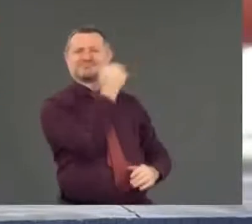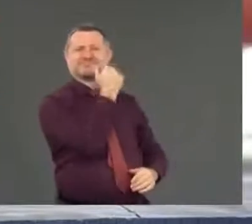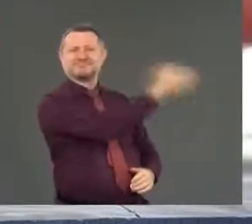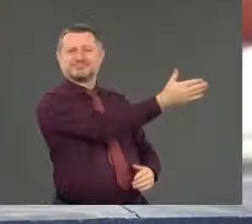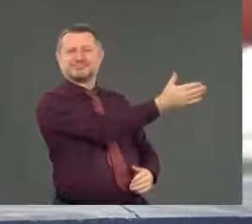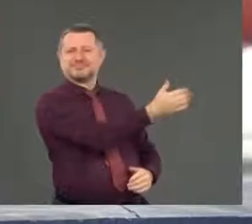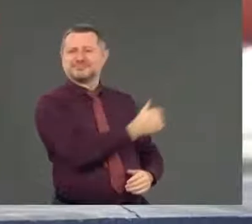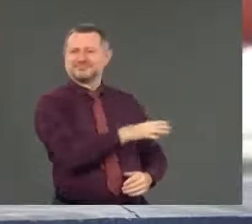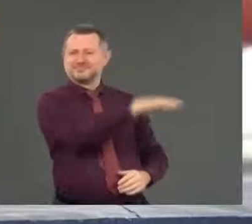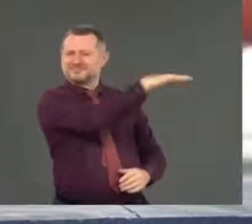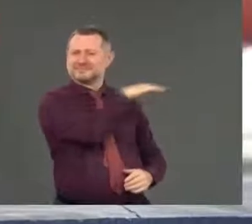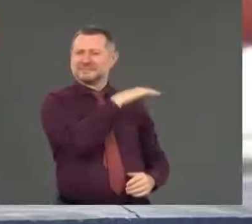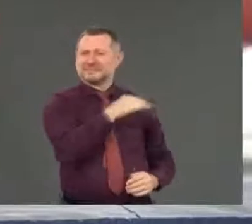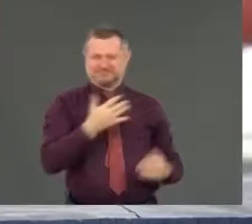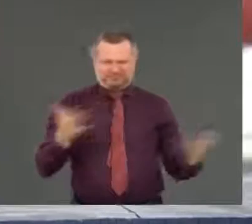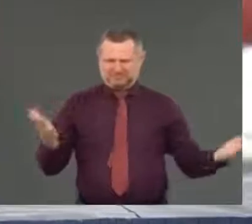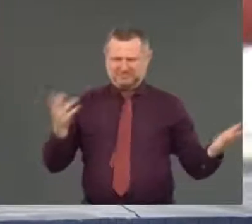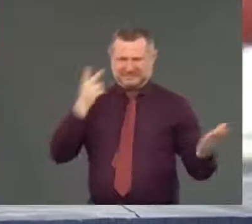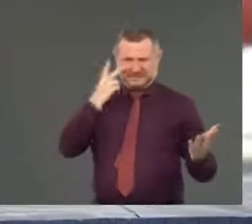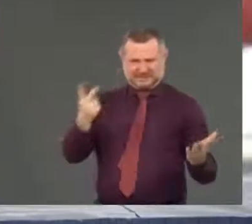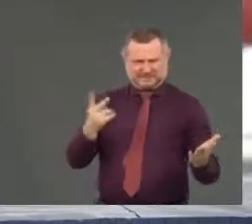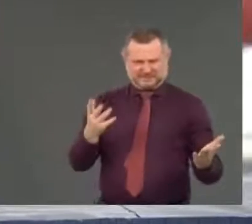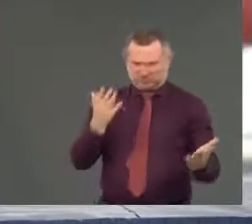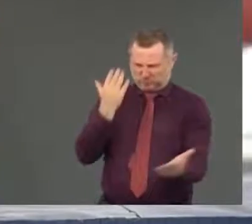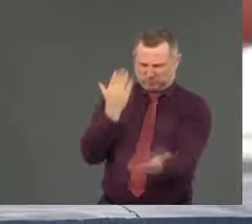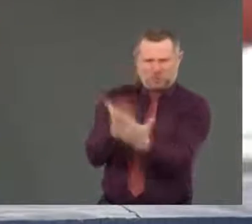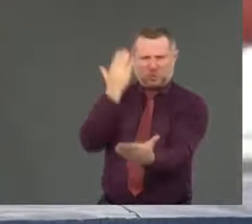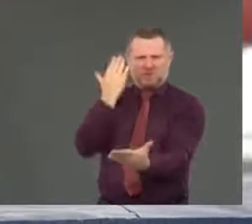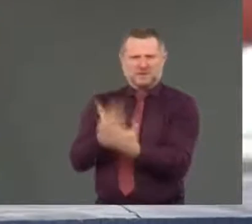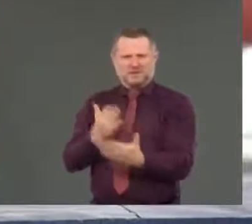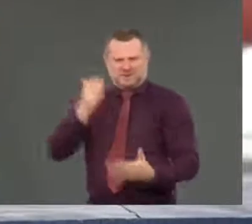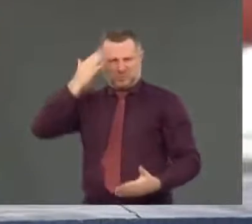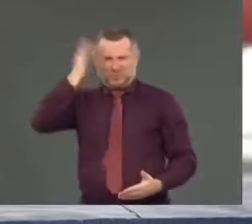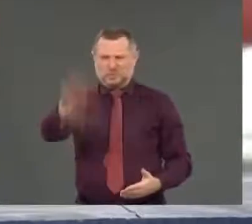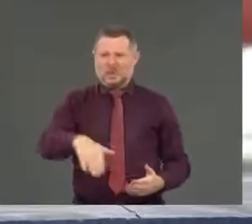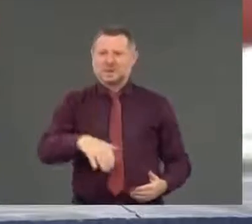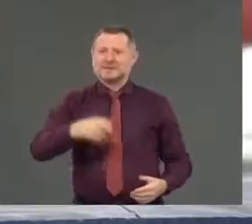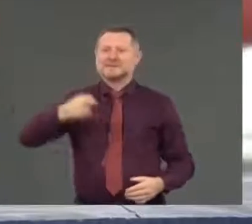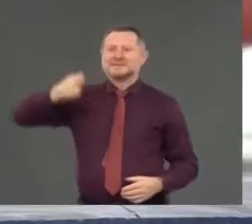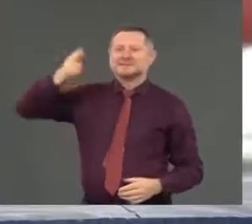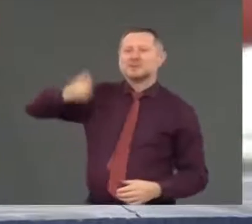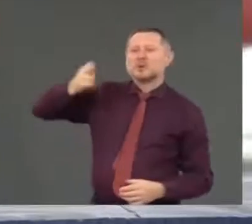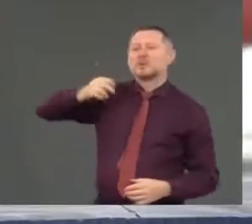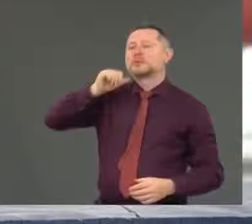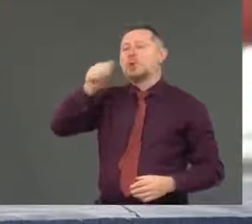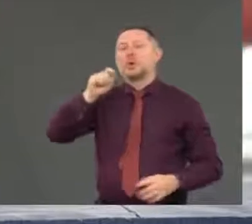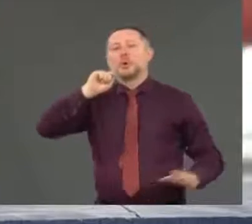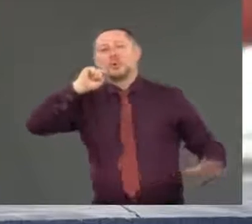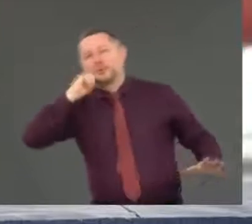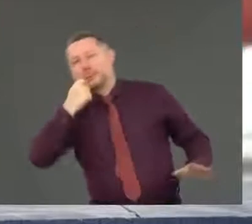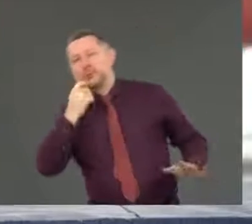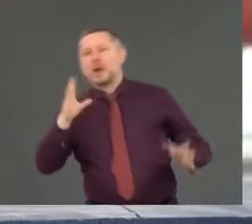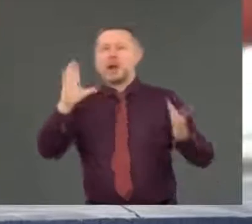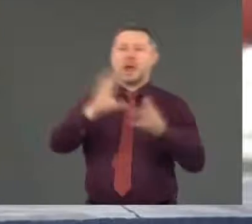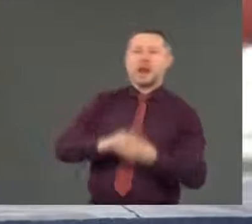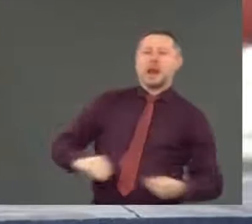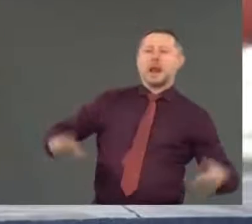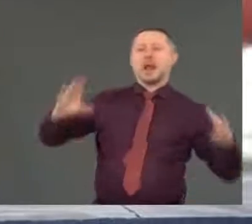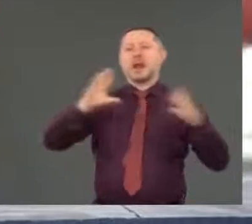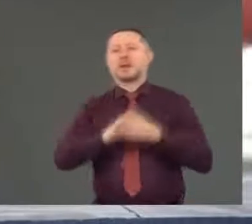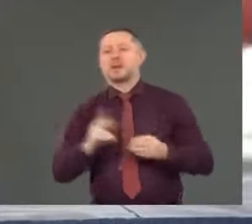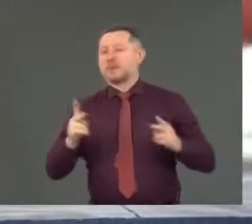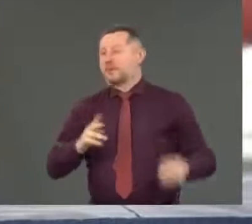at the history on this. I know history isn't cool anymore. I like to talk about history, and some